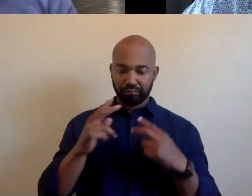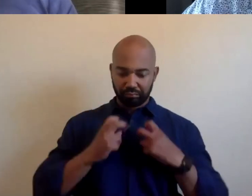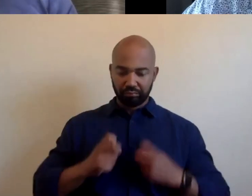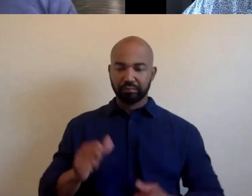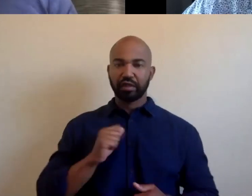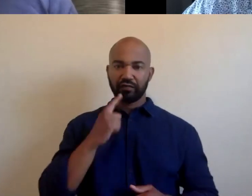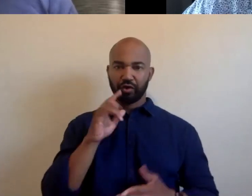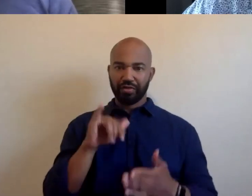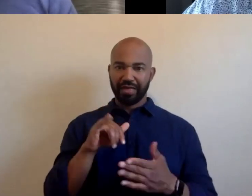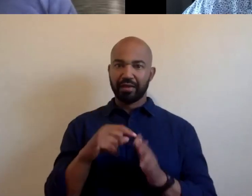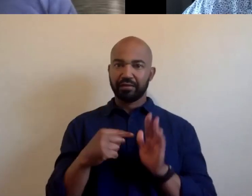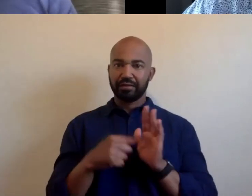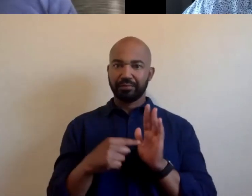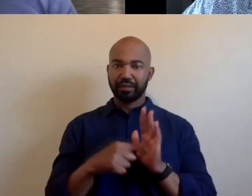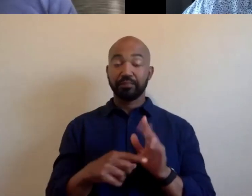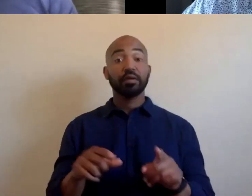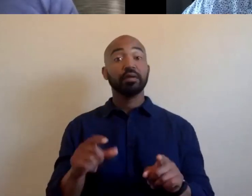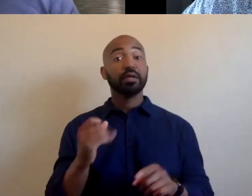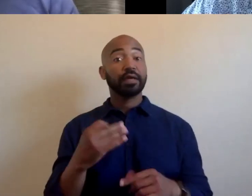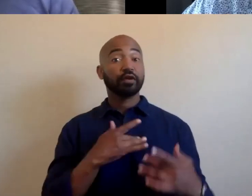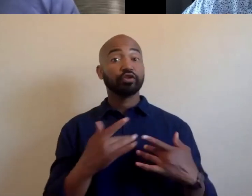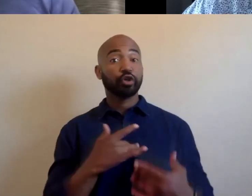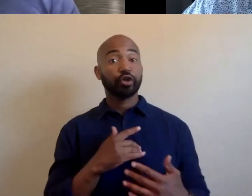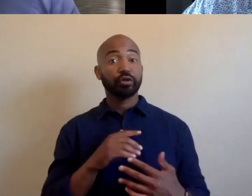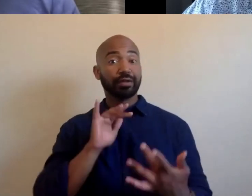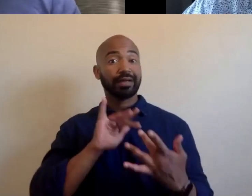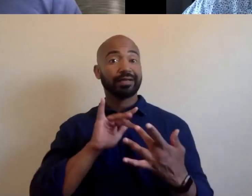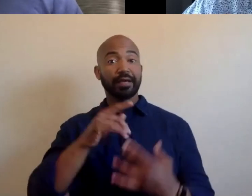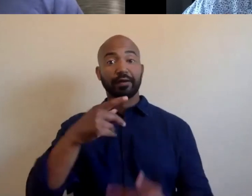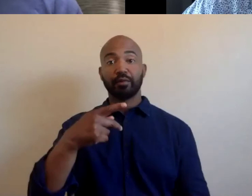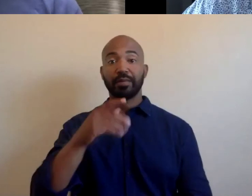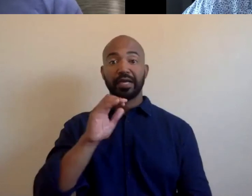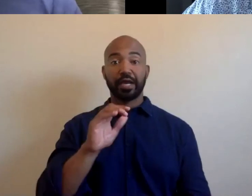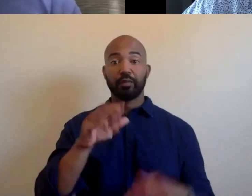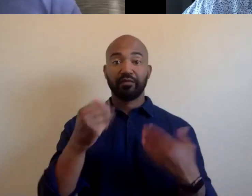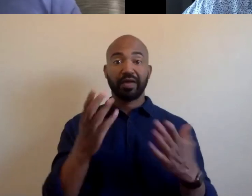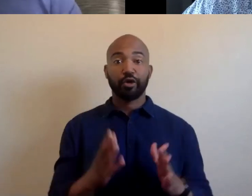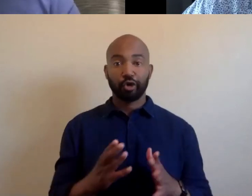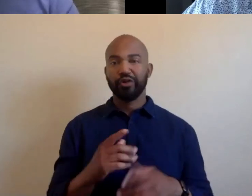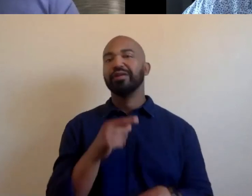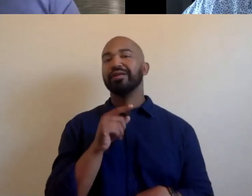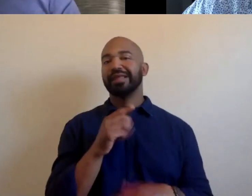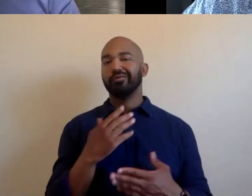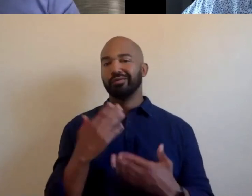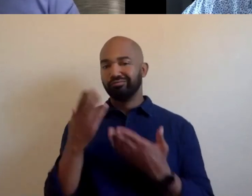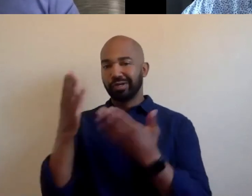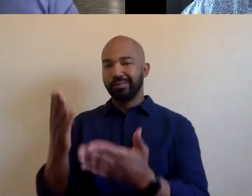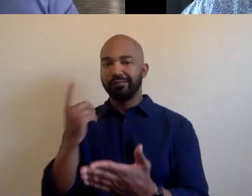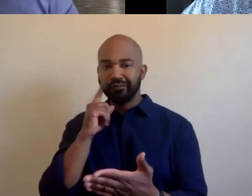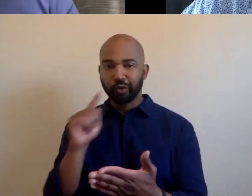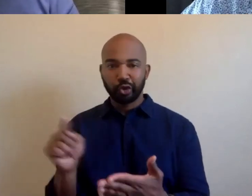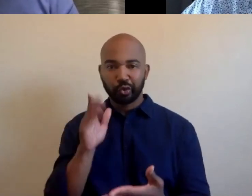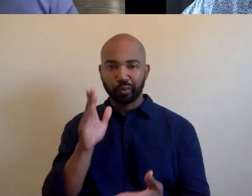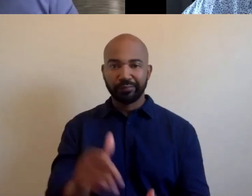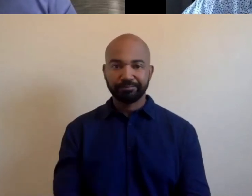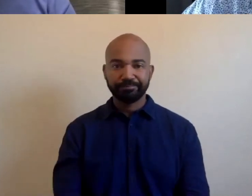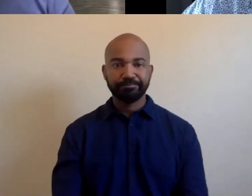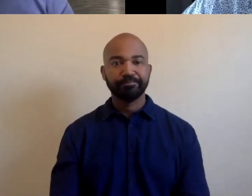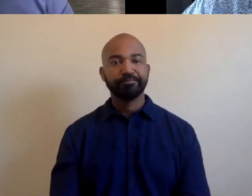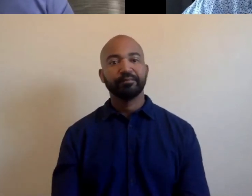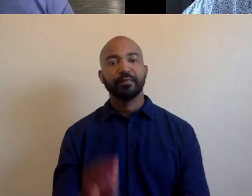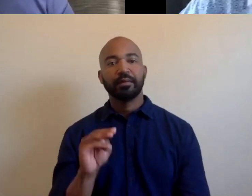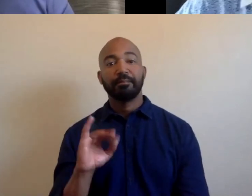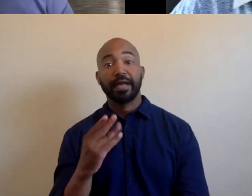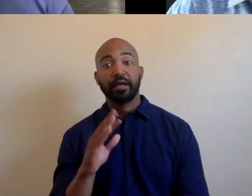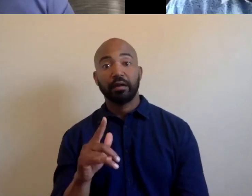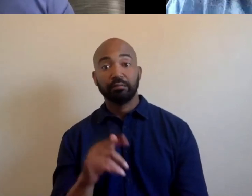concern, please reach out to your primary care provider, and they will then give you their recommendations. That's a great answer, and